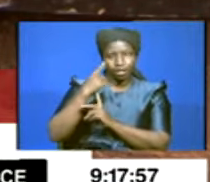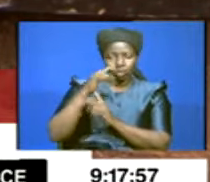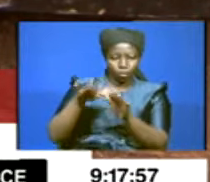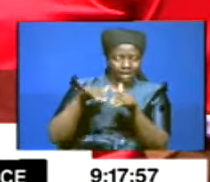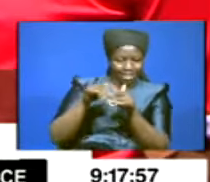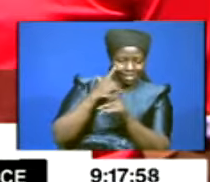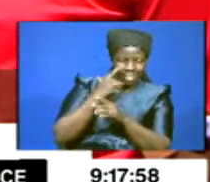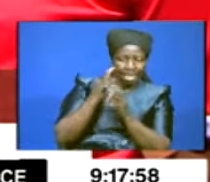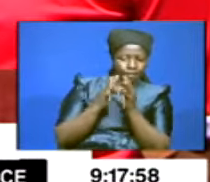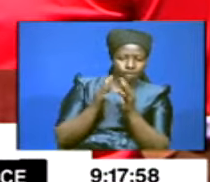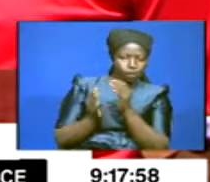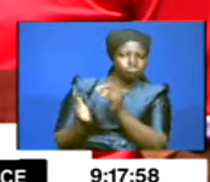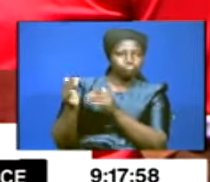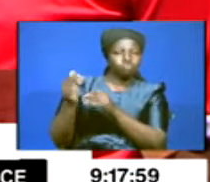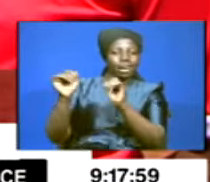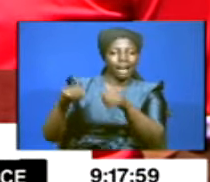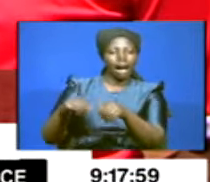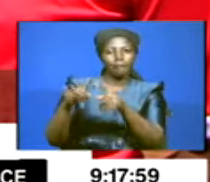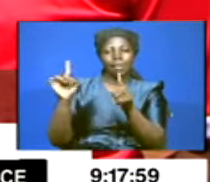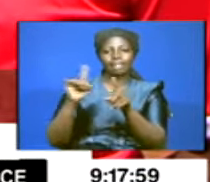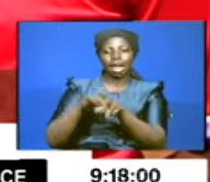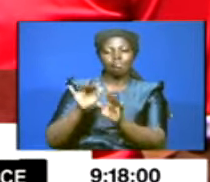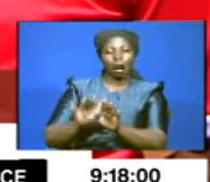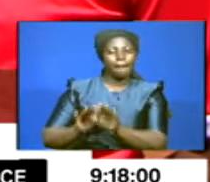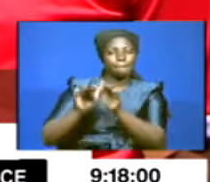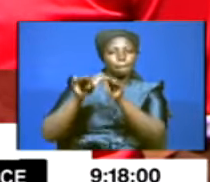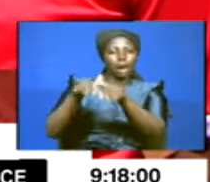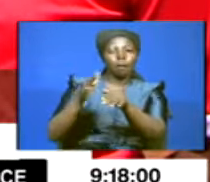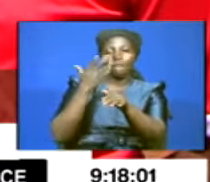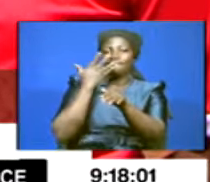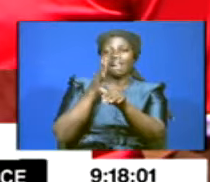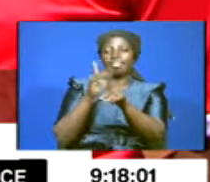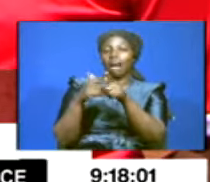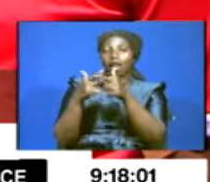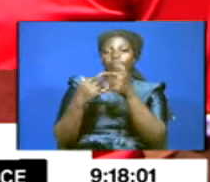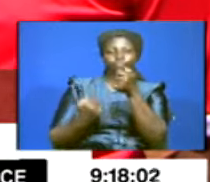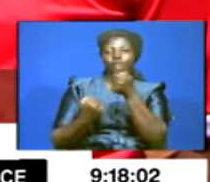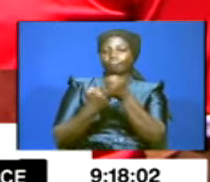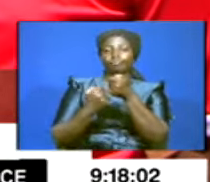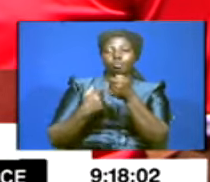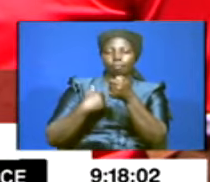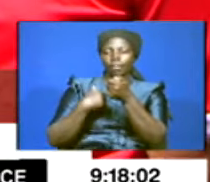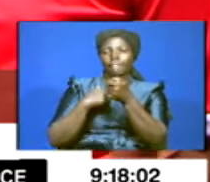Wakati nimepiga hiyo bump, hapo sasa ndio alikuja akanigonga nyuma na